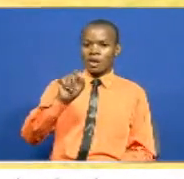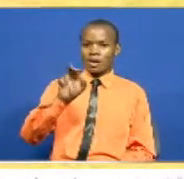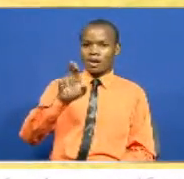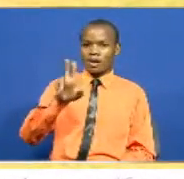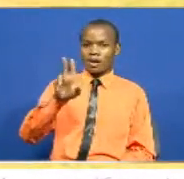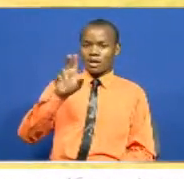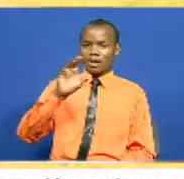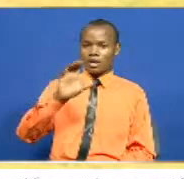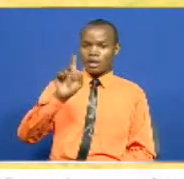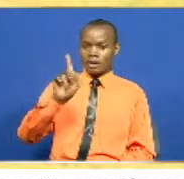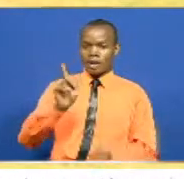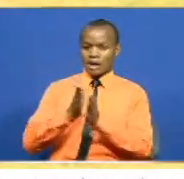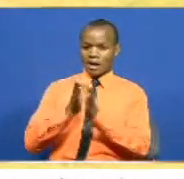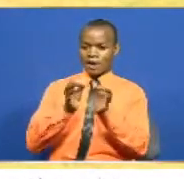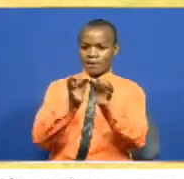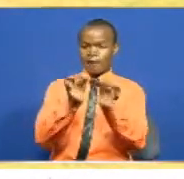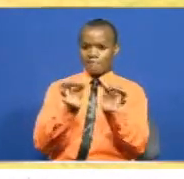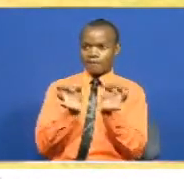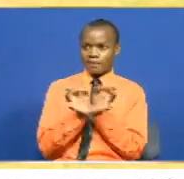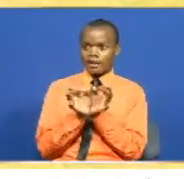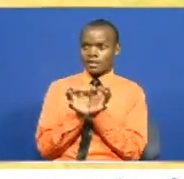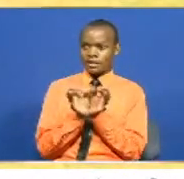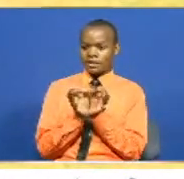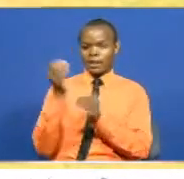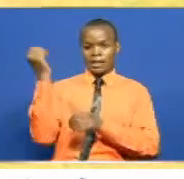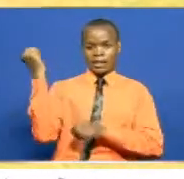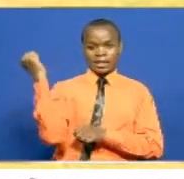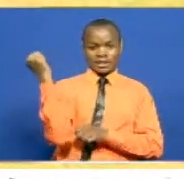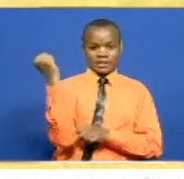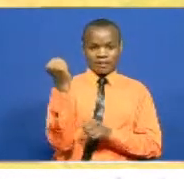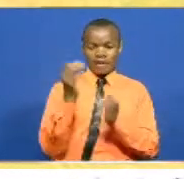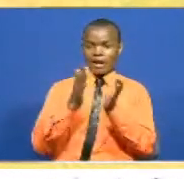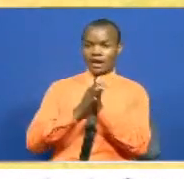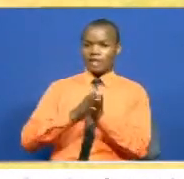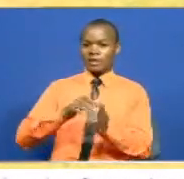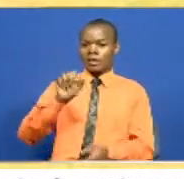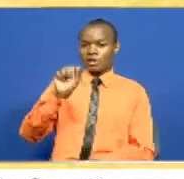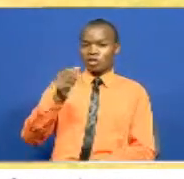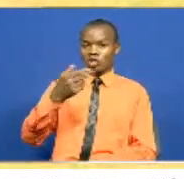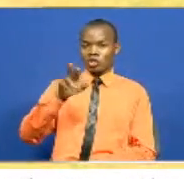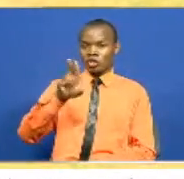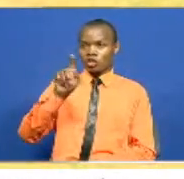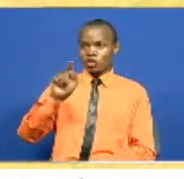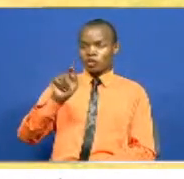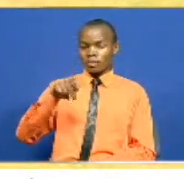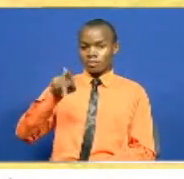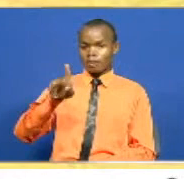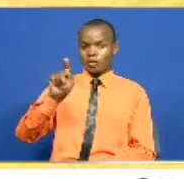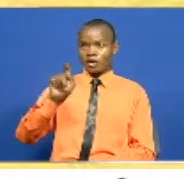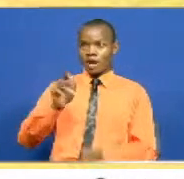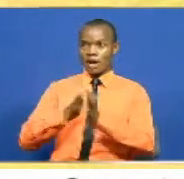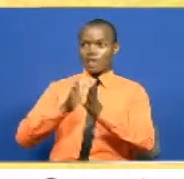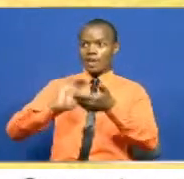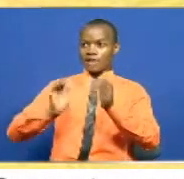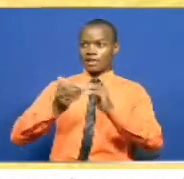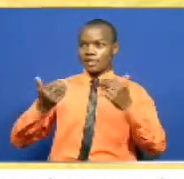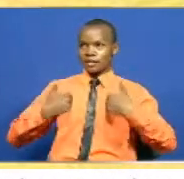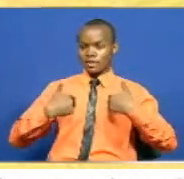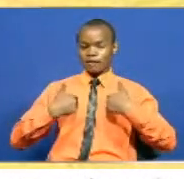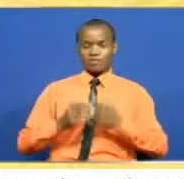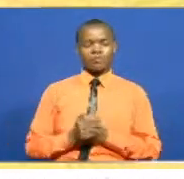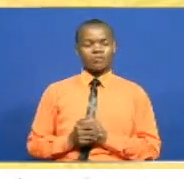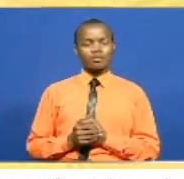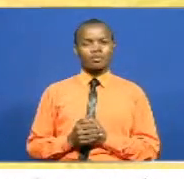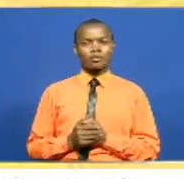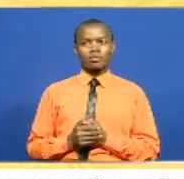do field, that is javelin and shot put, in different categories, different classes, and also the athletics. And